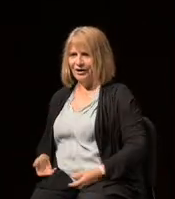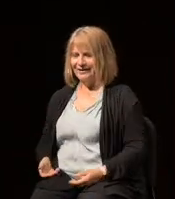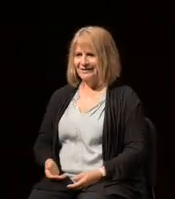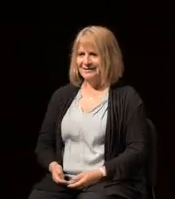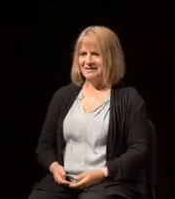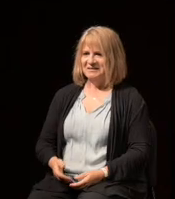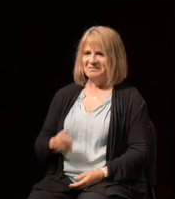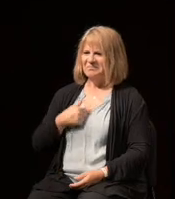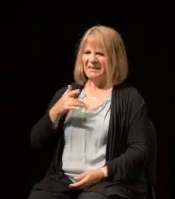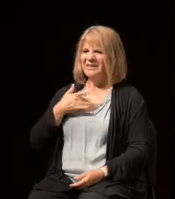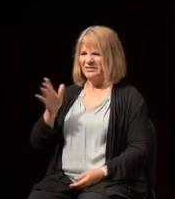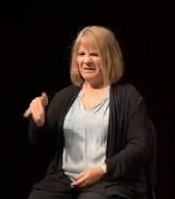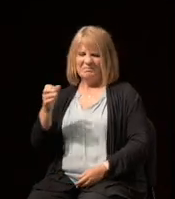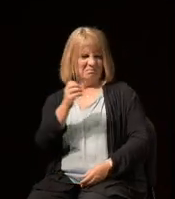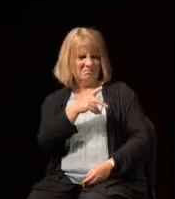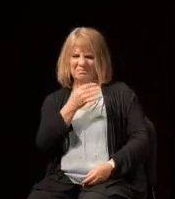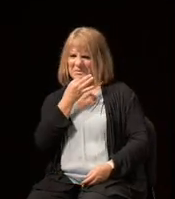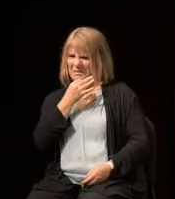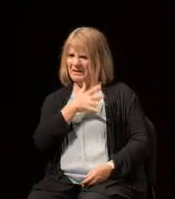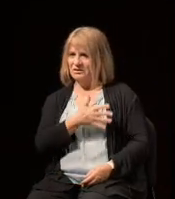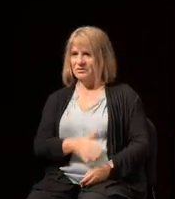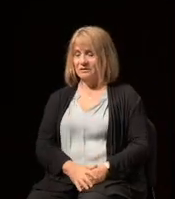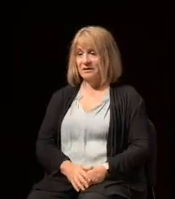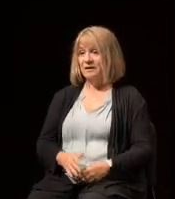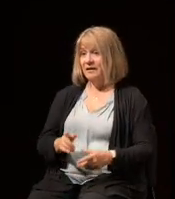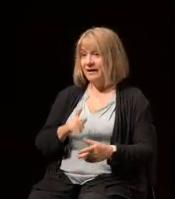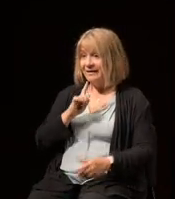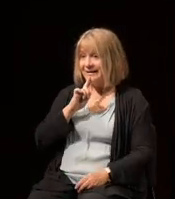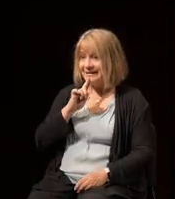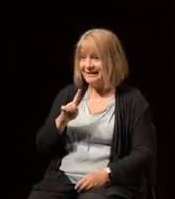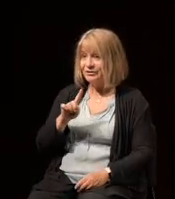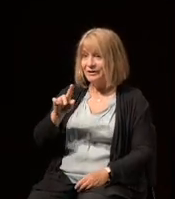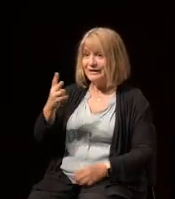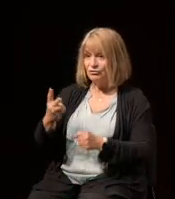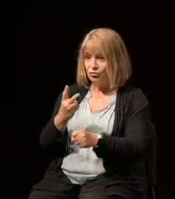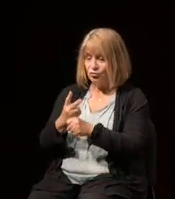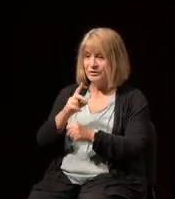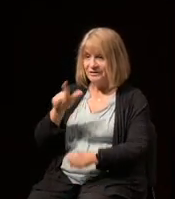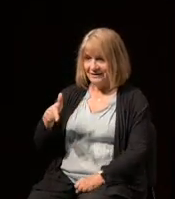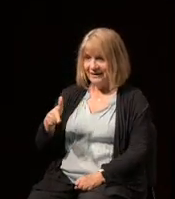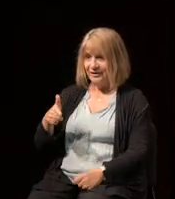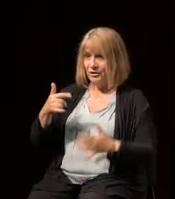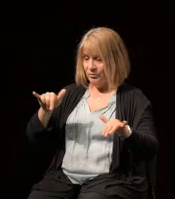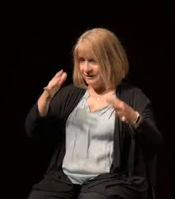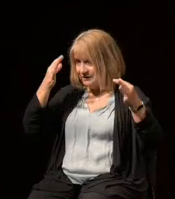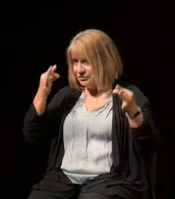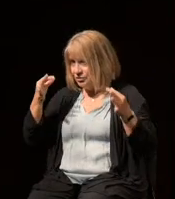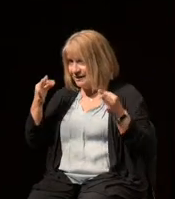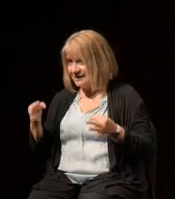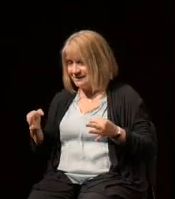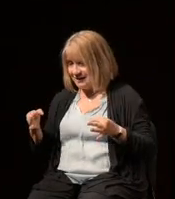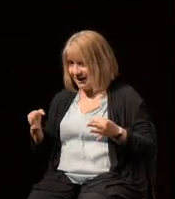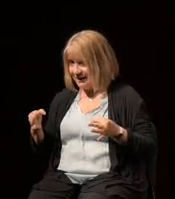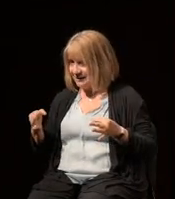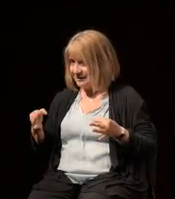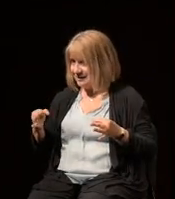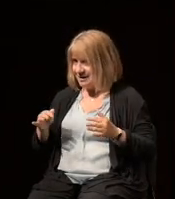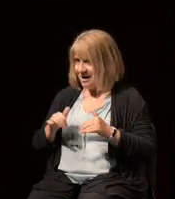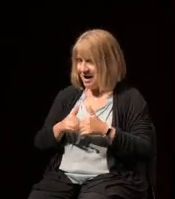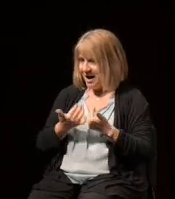just kind of thought we'd be back, you know. And literally 2 years later, we're still trying to make decisions about how we do what we